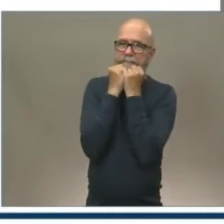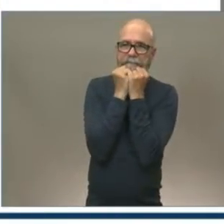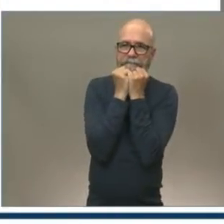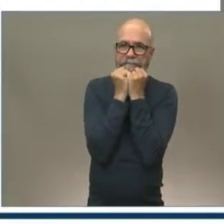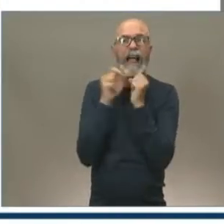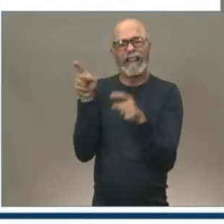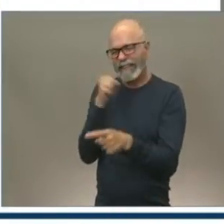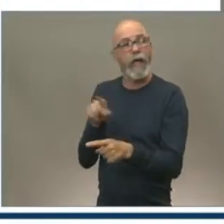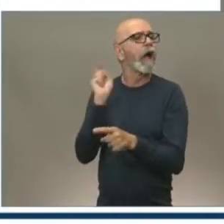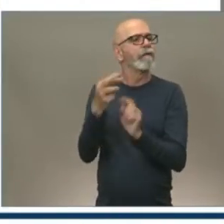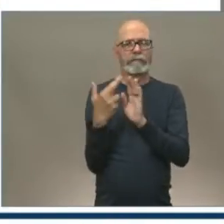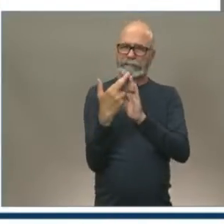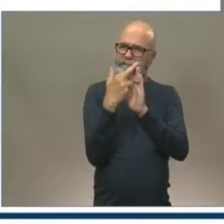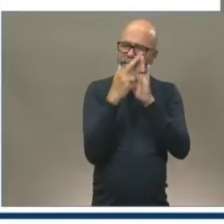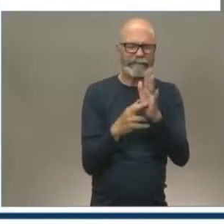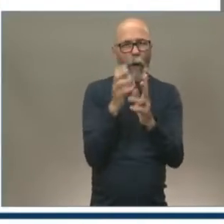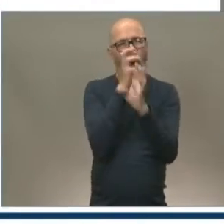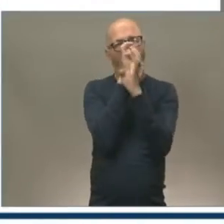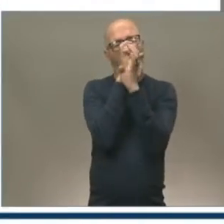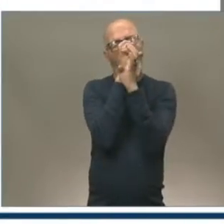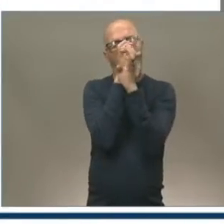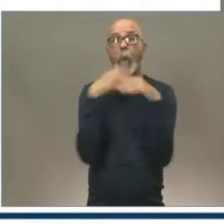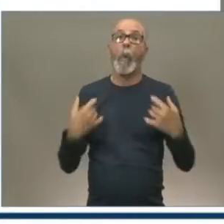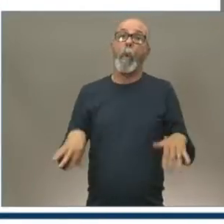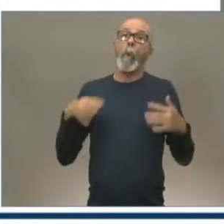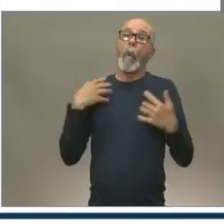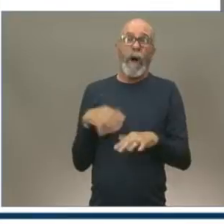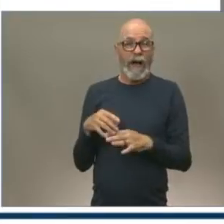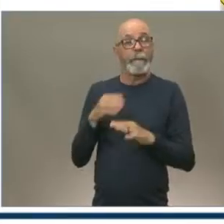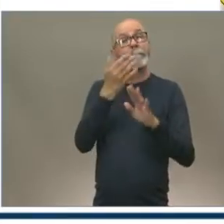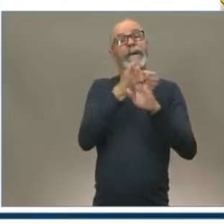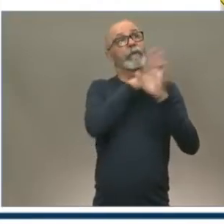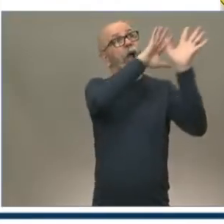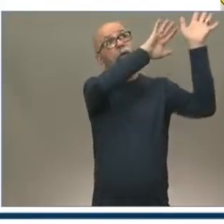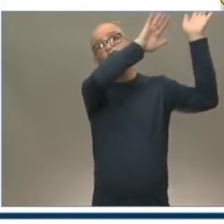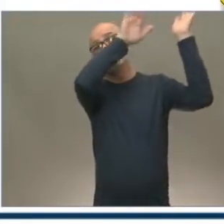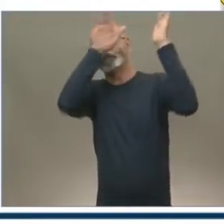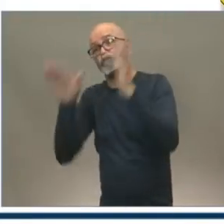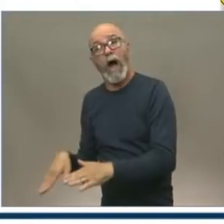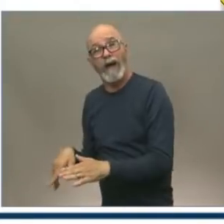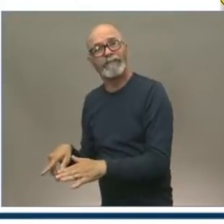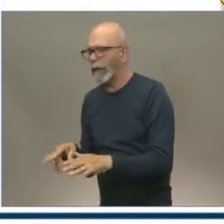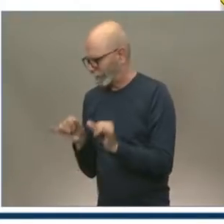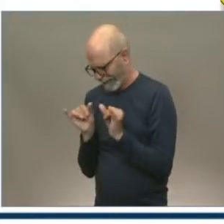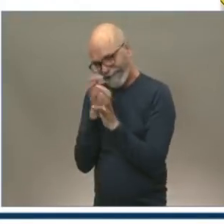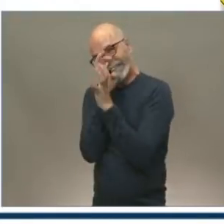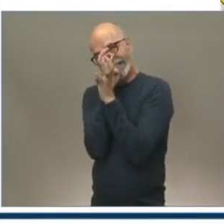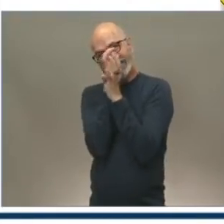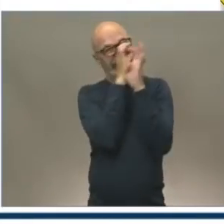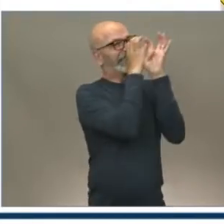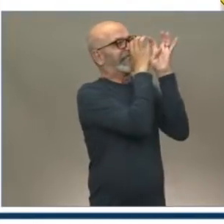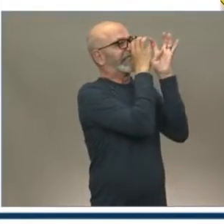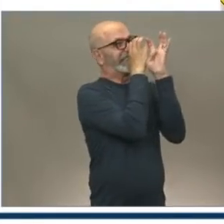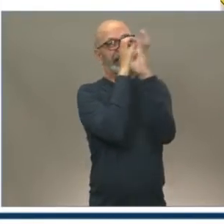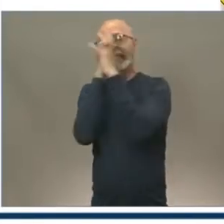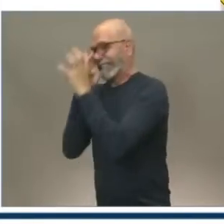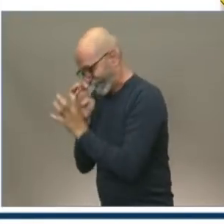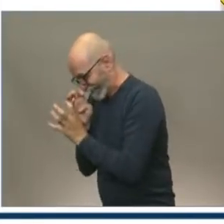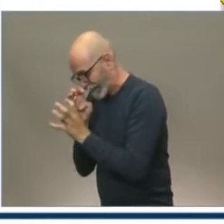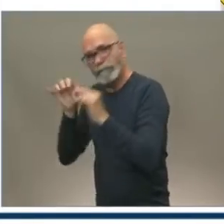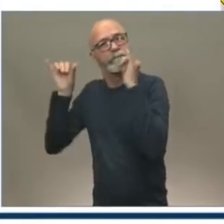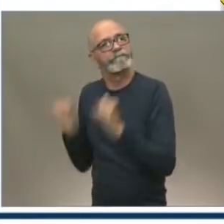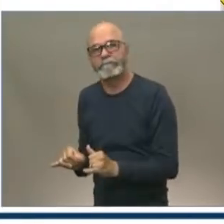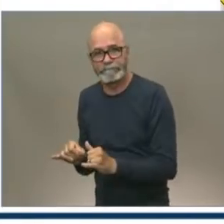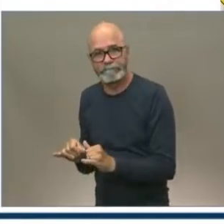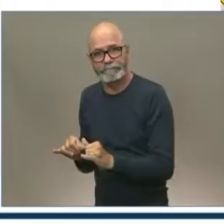they have even before they leave their home countries. Now let's go to the phone lines. We'll start